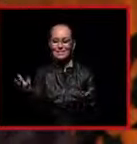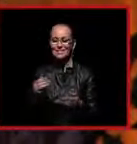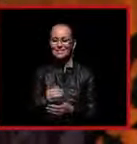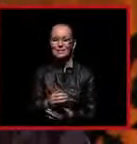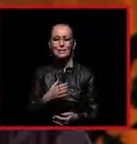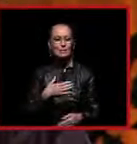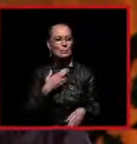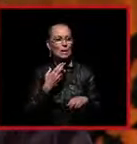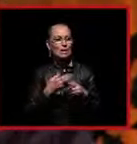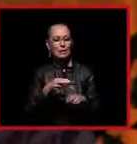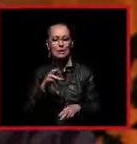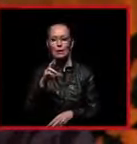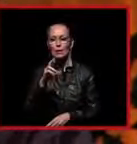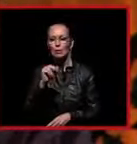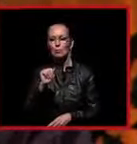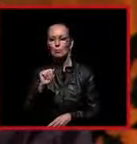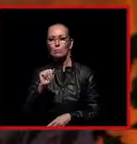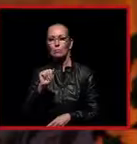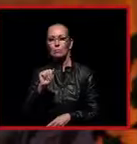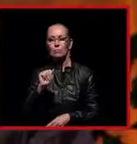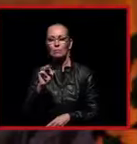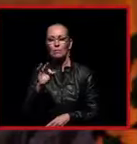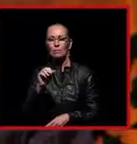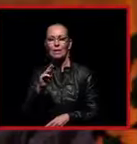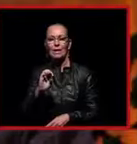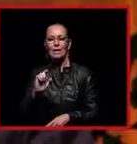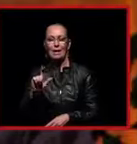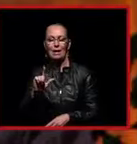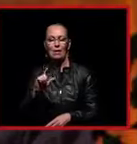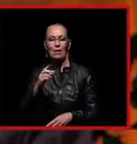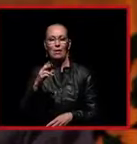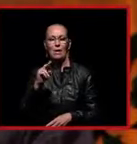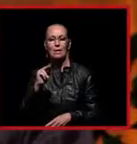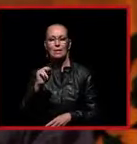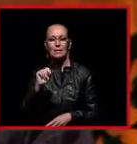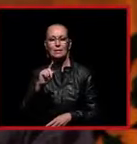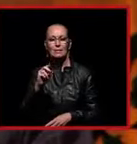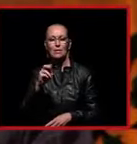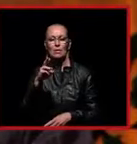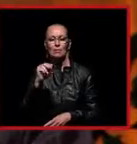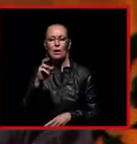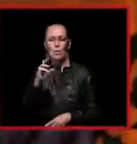My name is Rafael Nazario, but at birth, in my mother's native